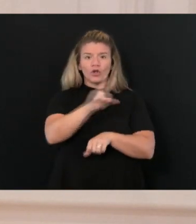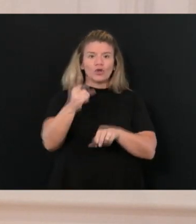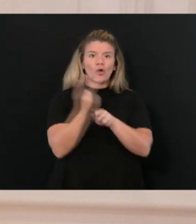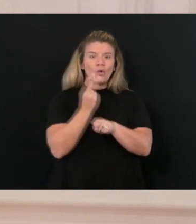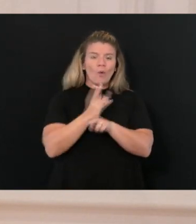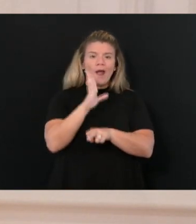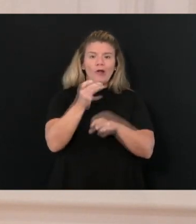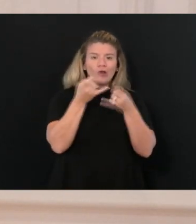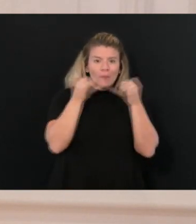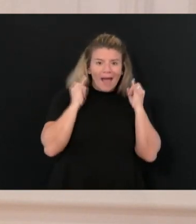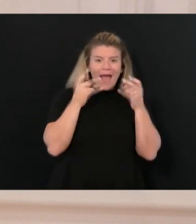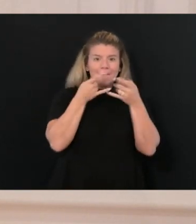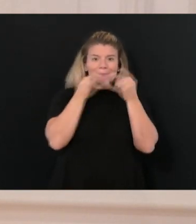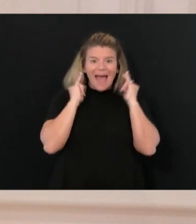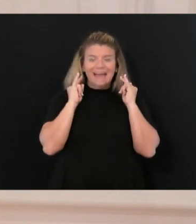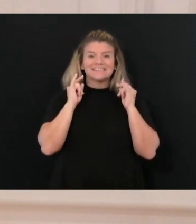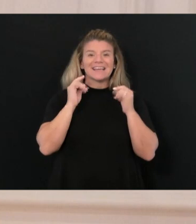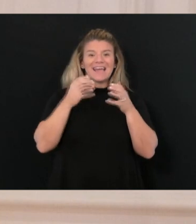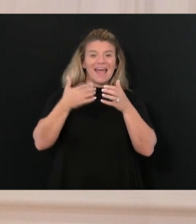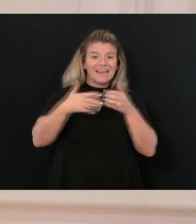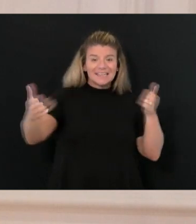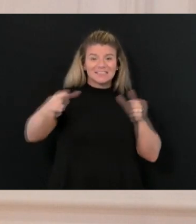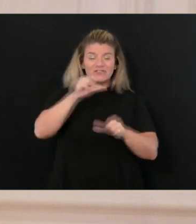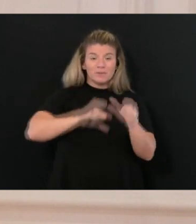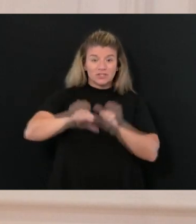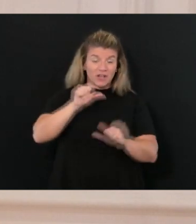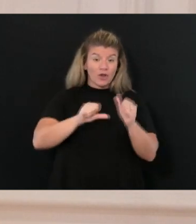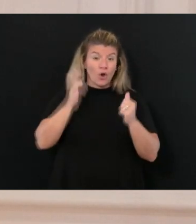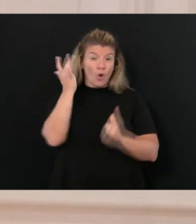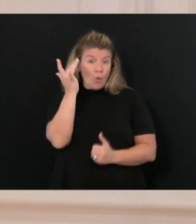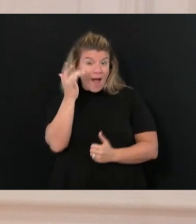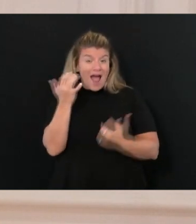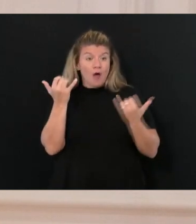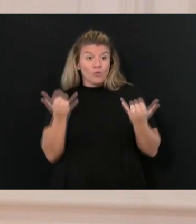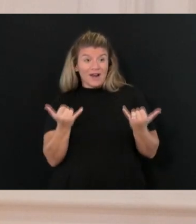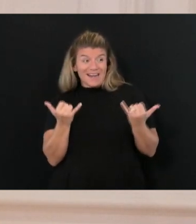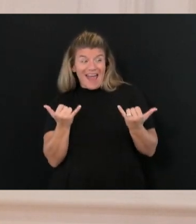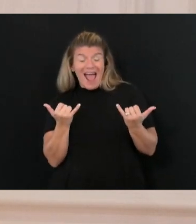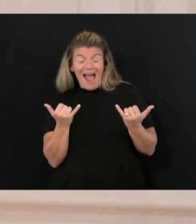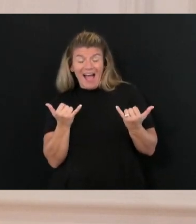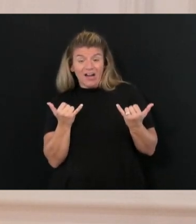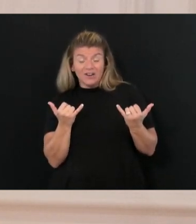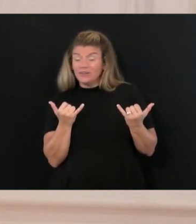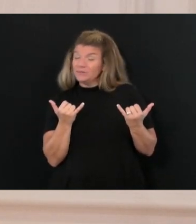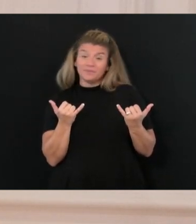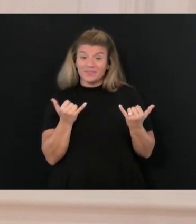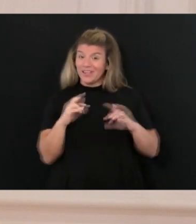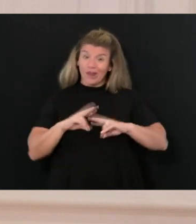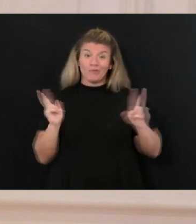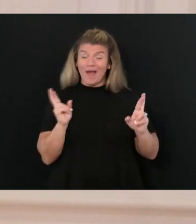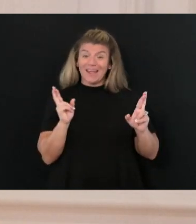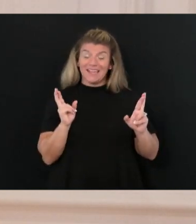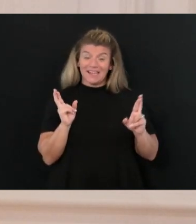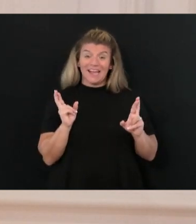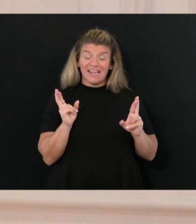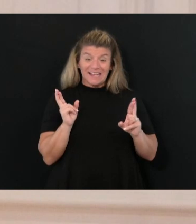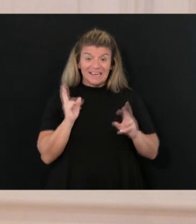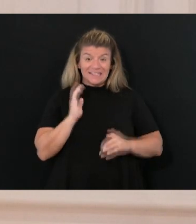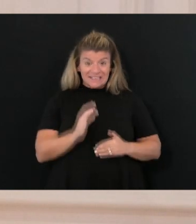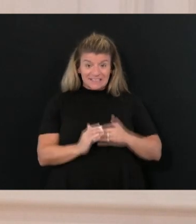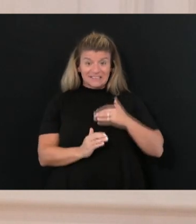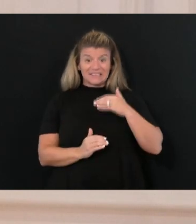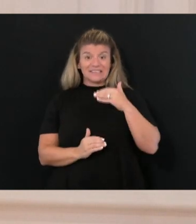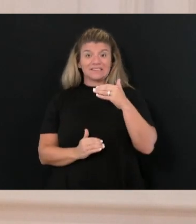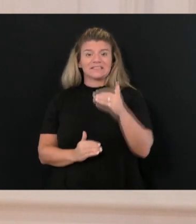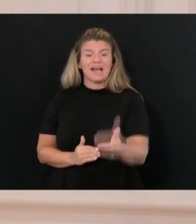distance, because we're about to embark upon perhaps the trickiest part of our response